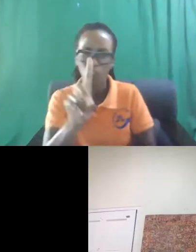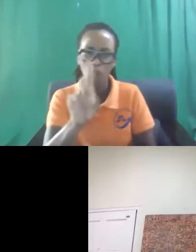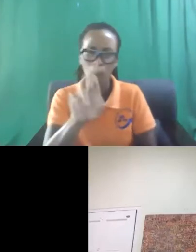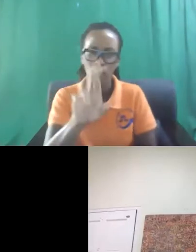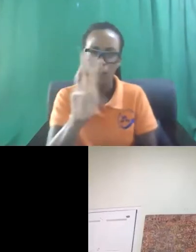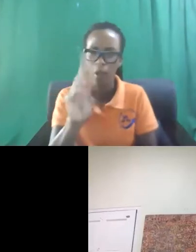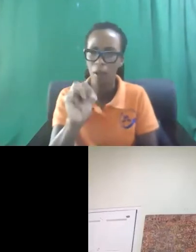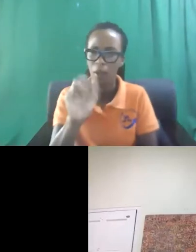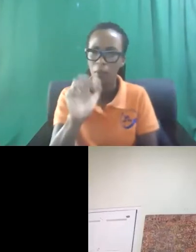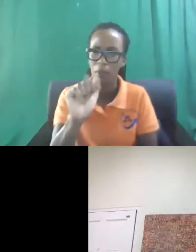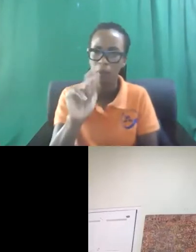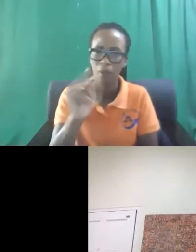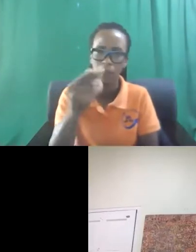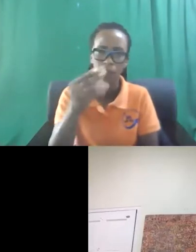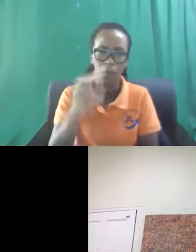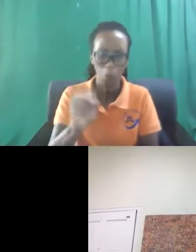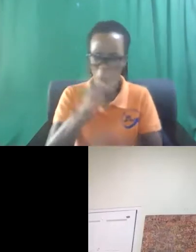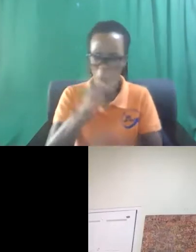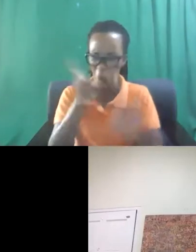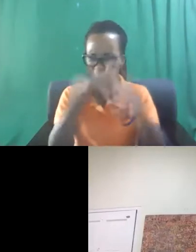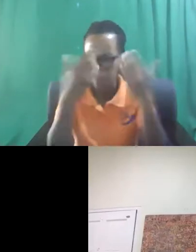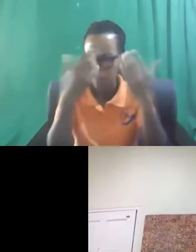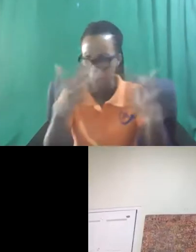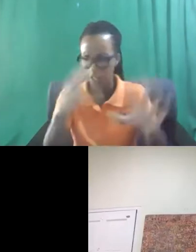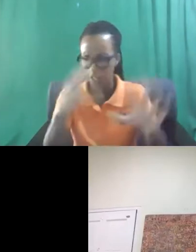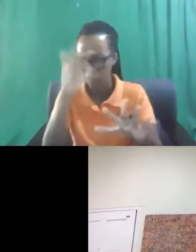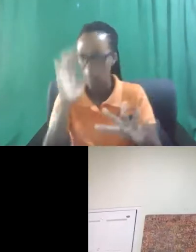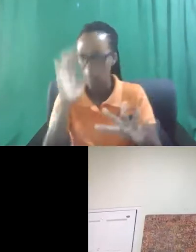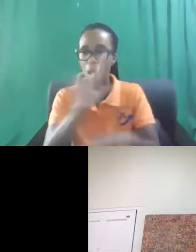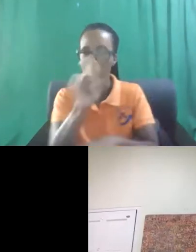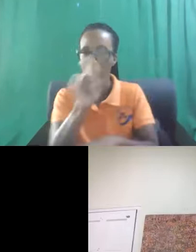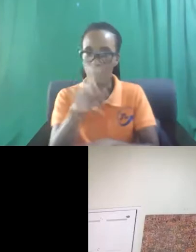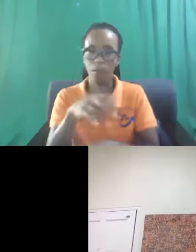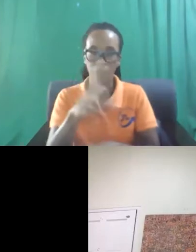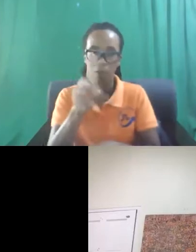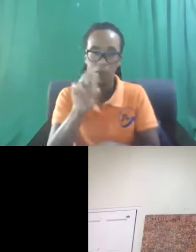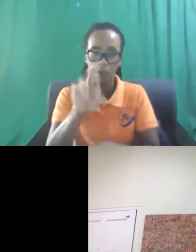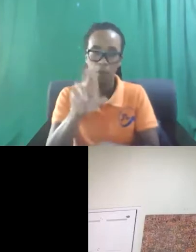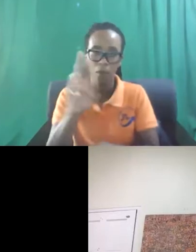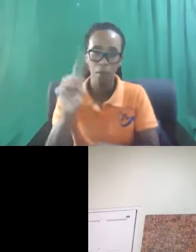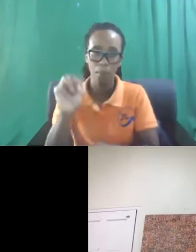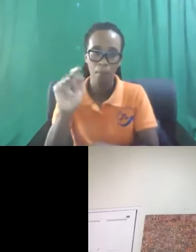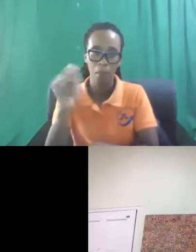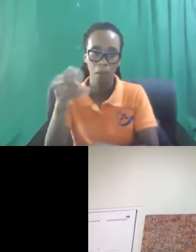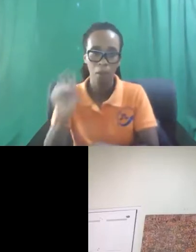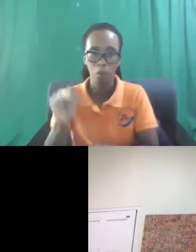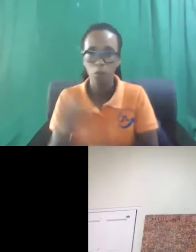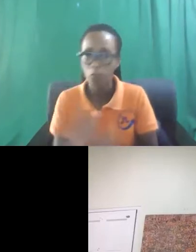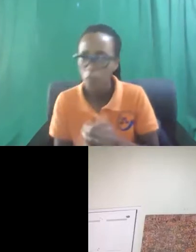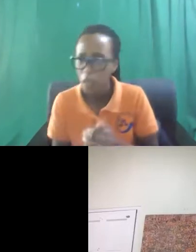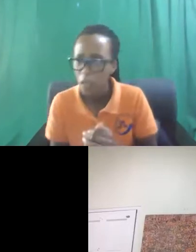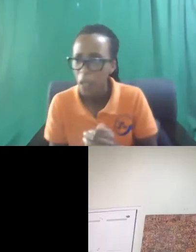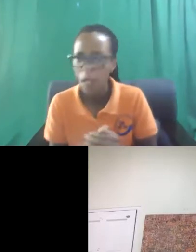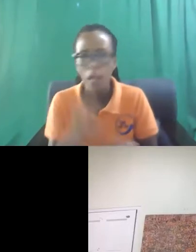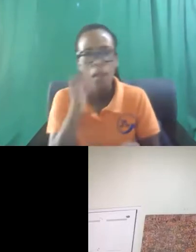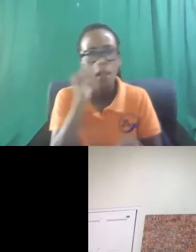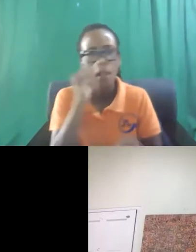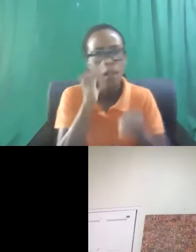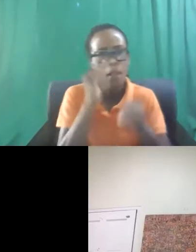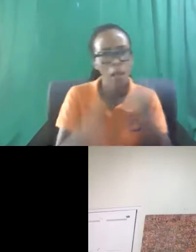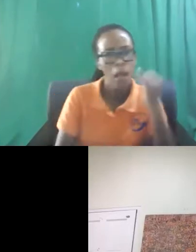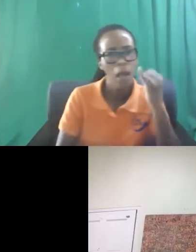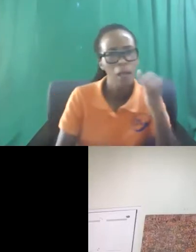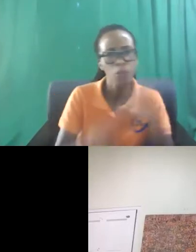that one when I'm done with Ben. So my last question for you, apart from any that get sent in the chat, is what are